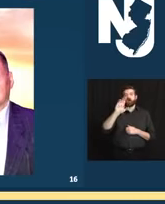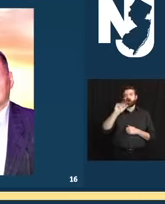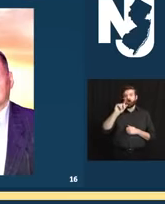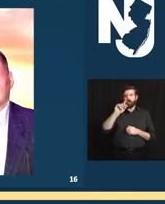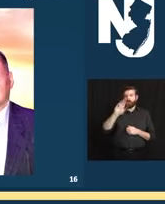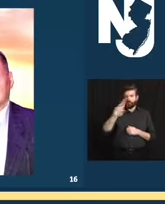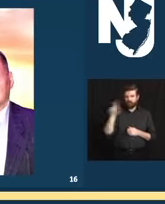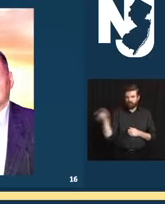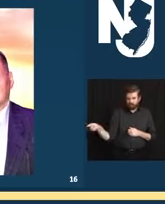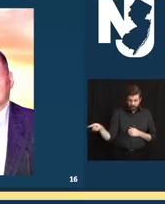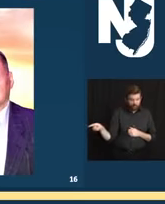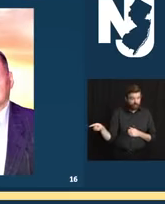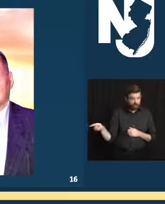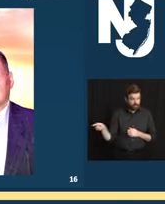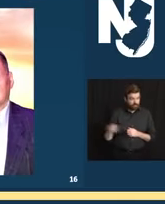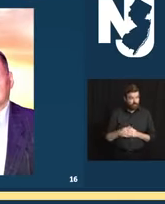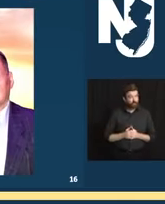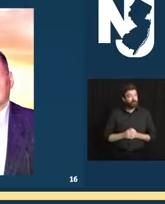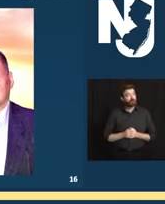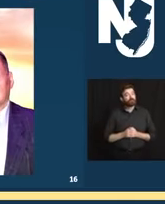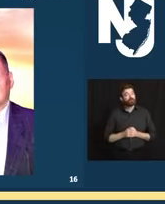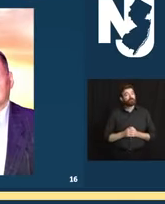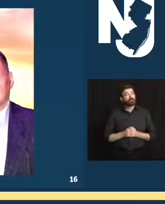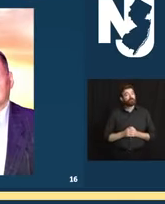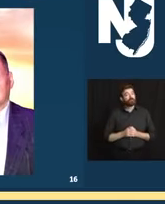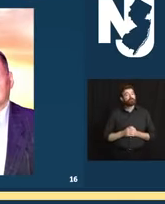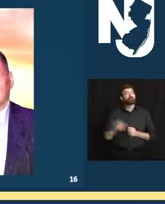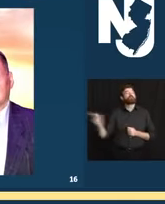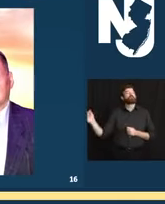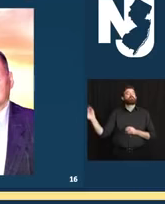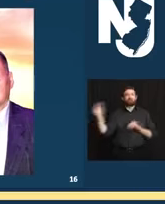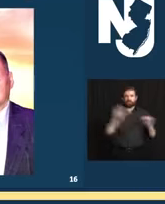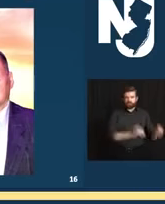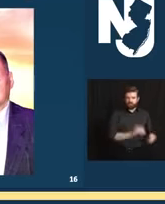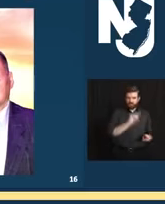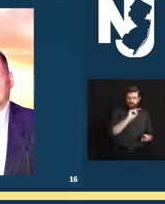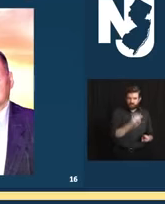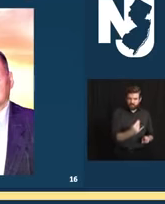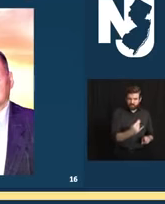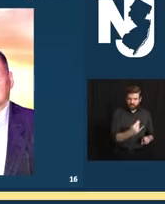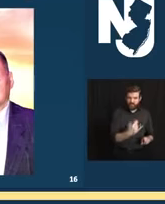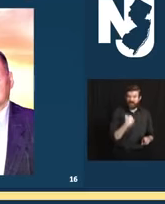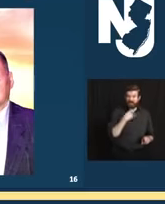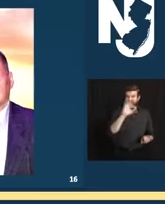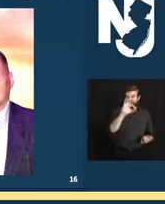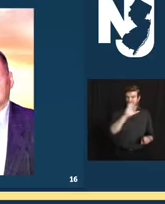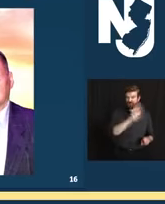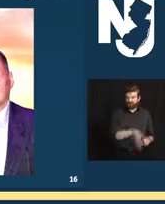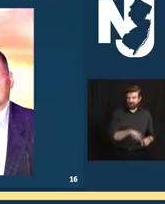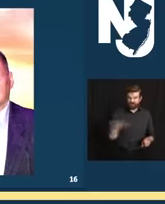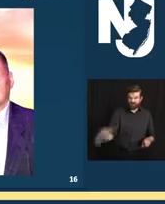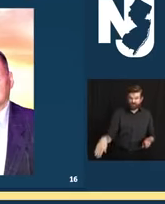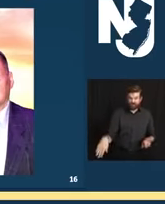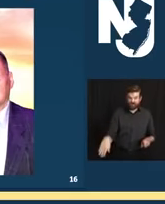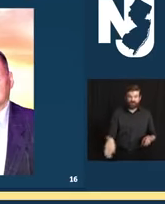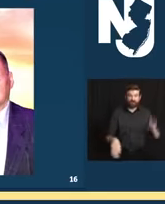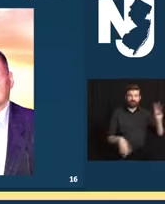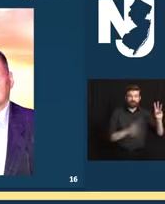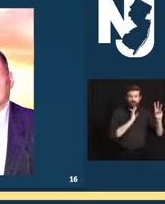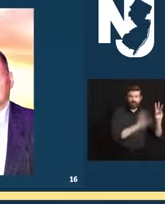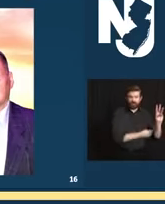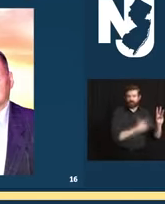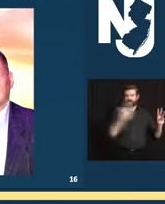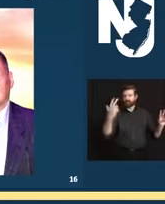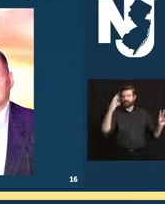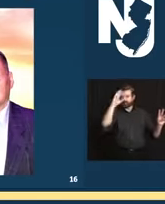had 9 children, 6 daughters and 3 sons. They both enjoyed traveling back to their native Ecuador to visit the family who remained